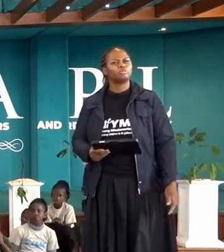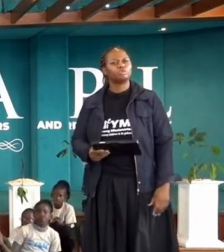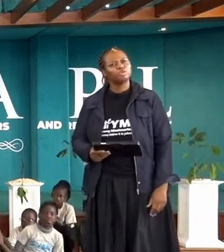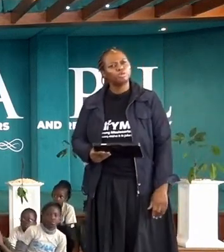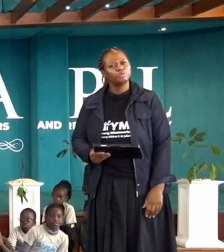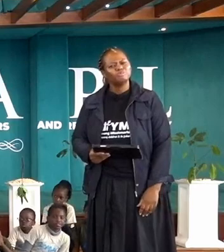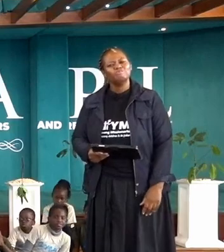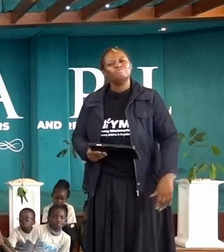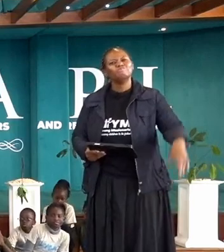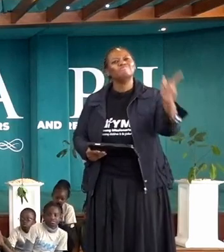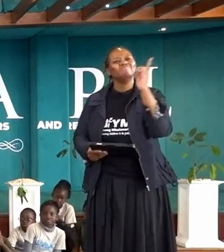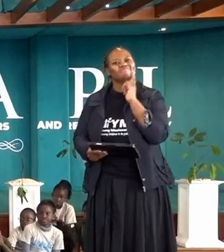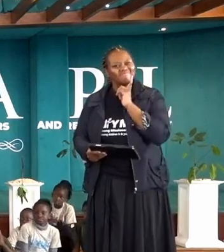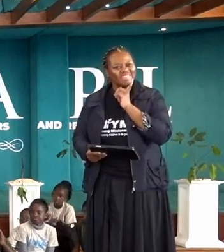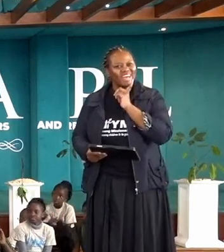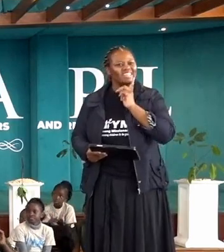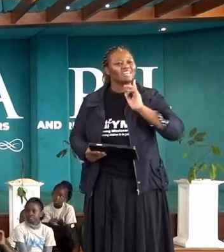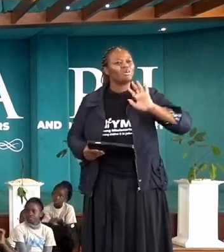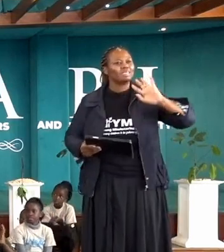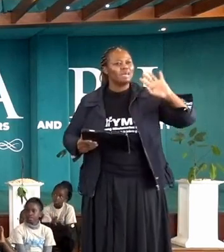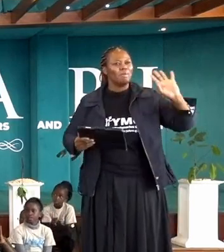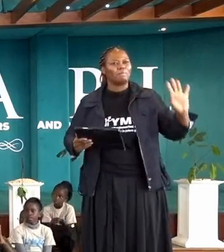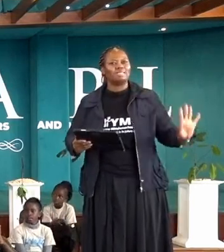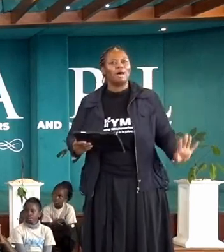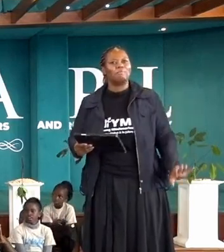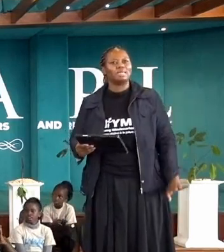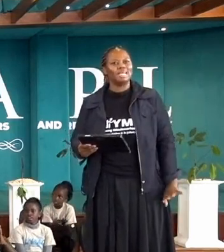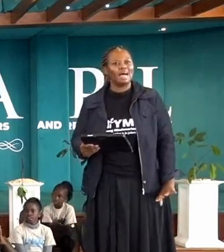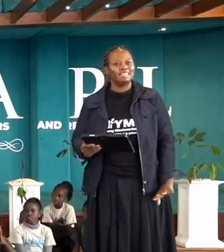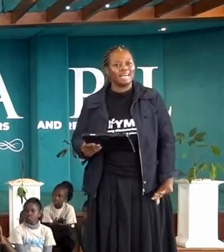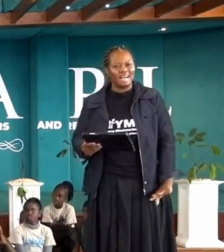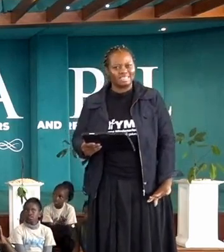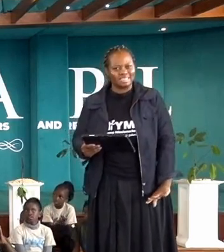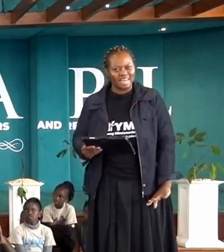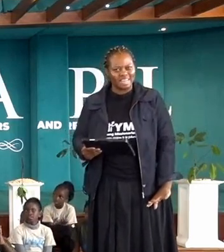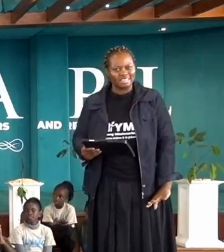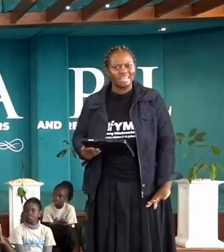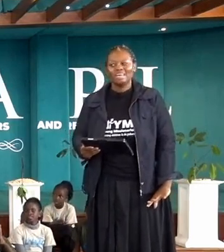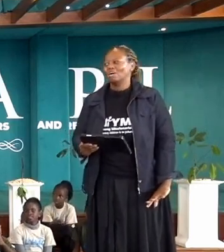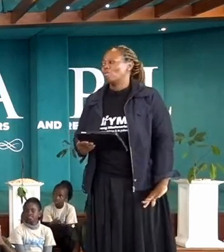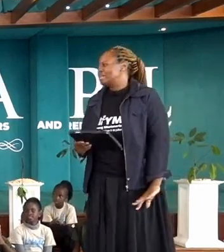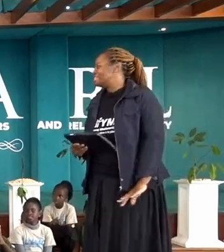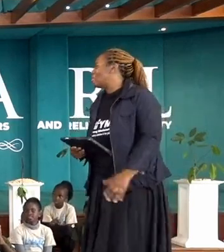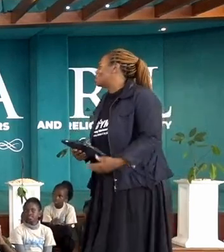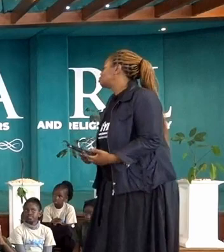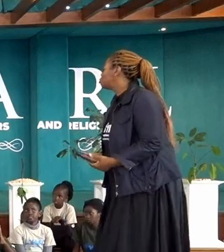are we going to do? And then God came up with a brilliant idea.